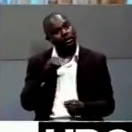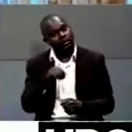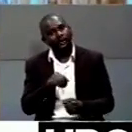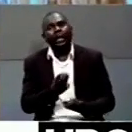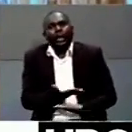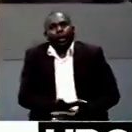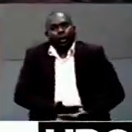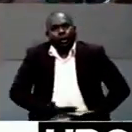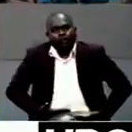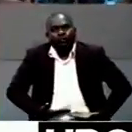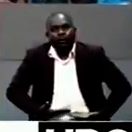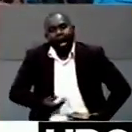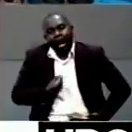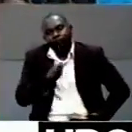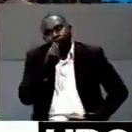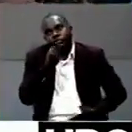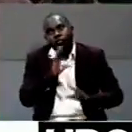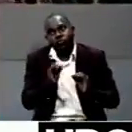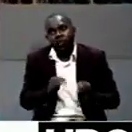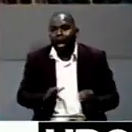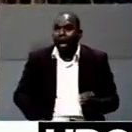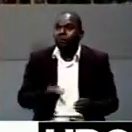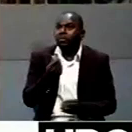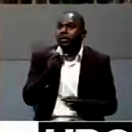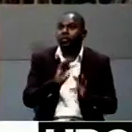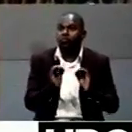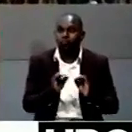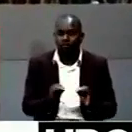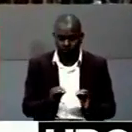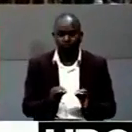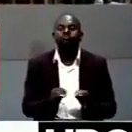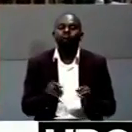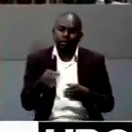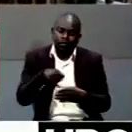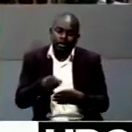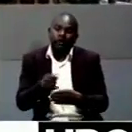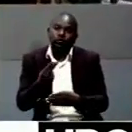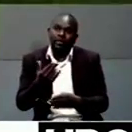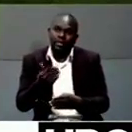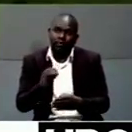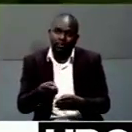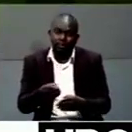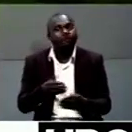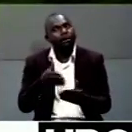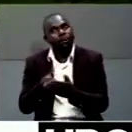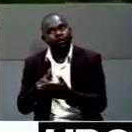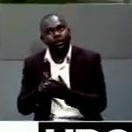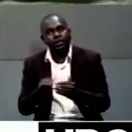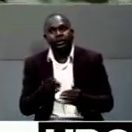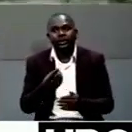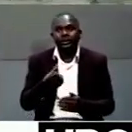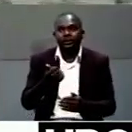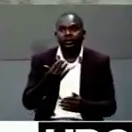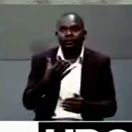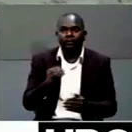enjara stuine byokulya stuina sente. Kavahenda is among over the 20,000 victims from over